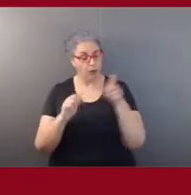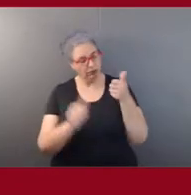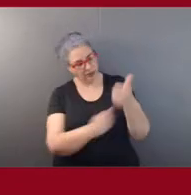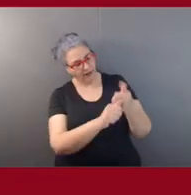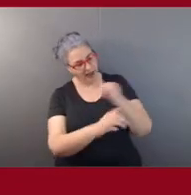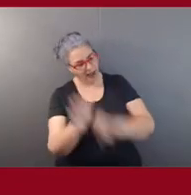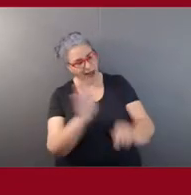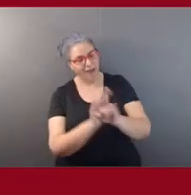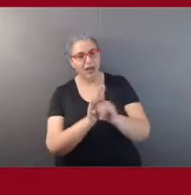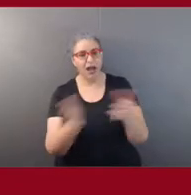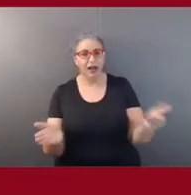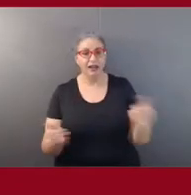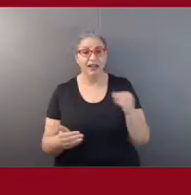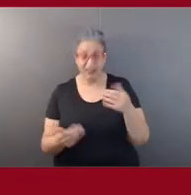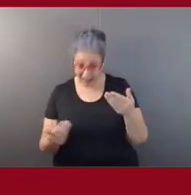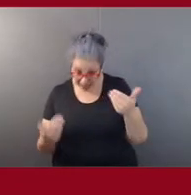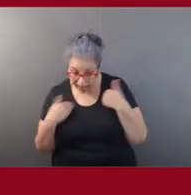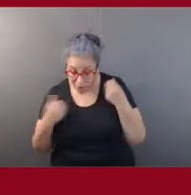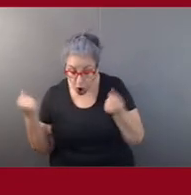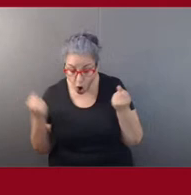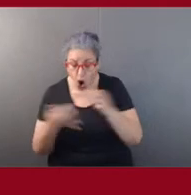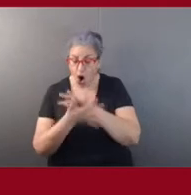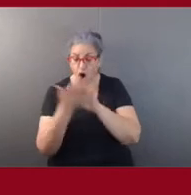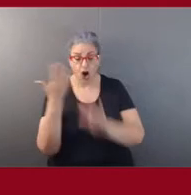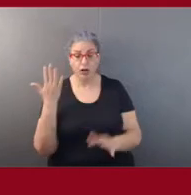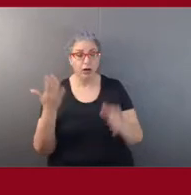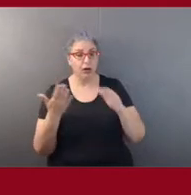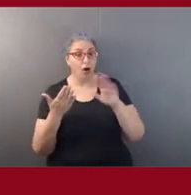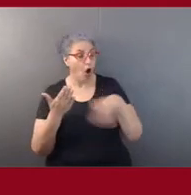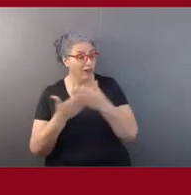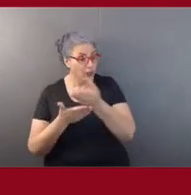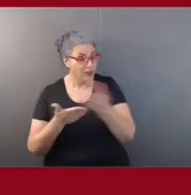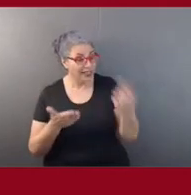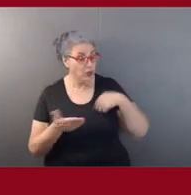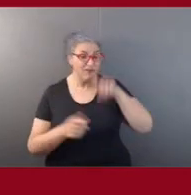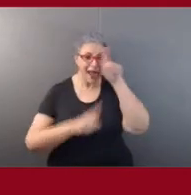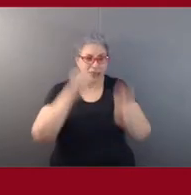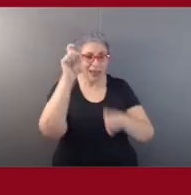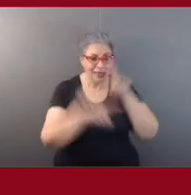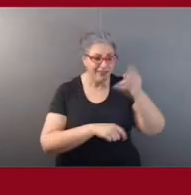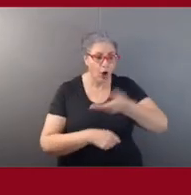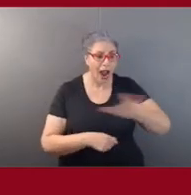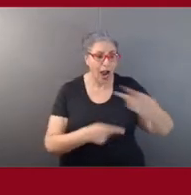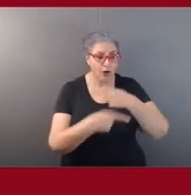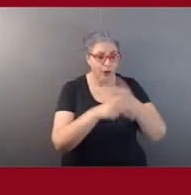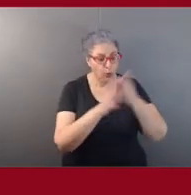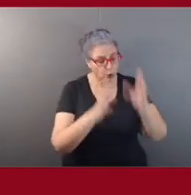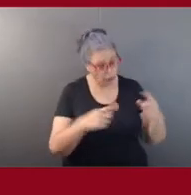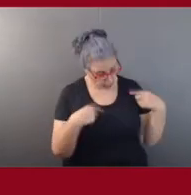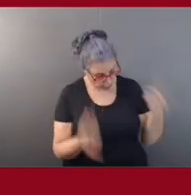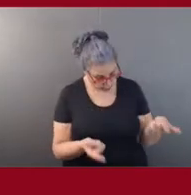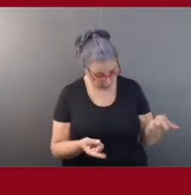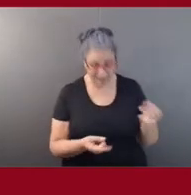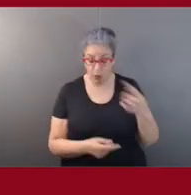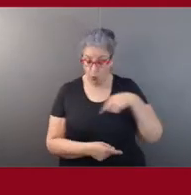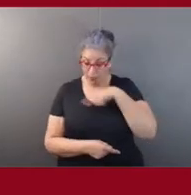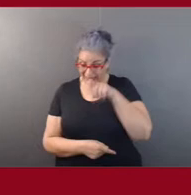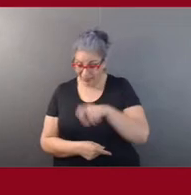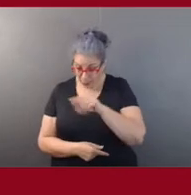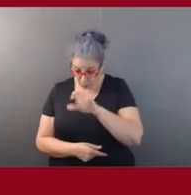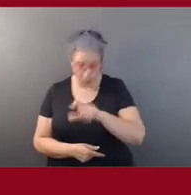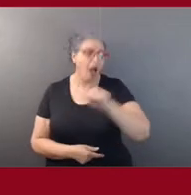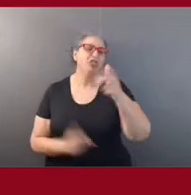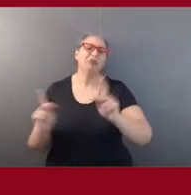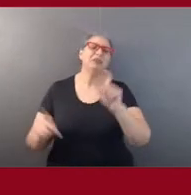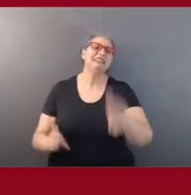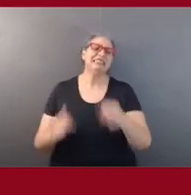identify, if you have a car, like all the questions that we would ask as hiring producers. So we knew that if we needed the tool, that other people needed the tool. And it was